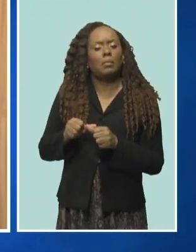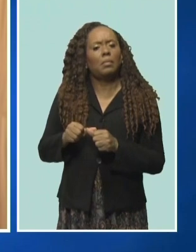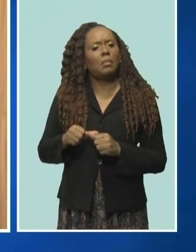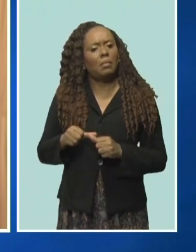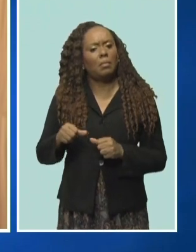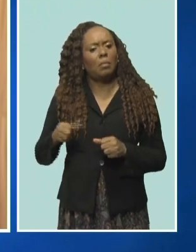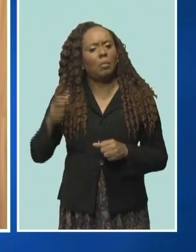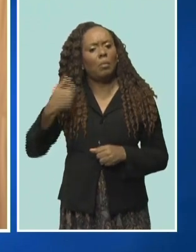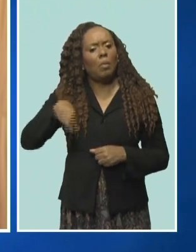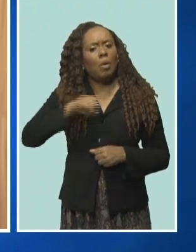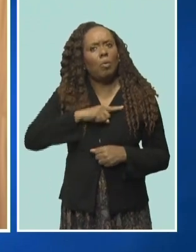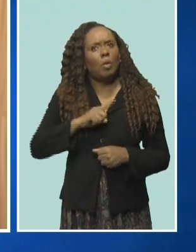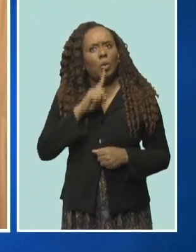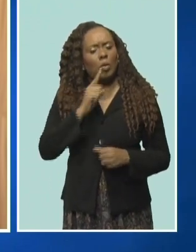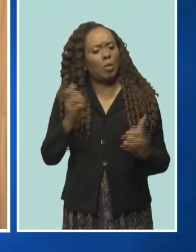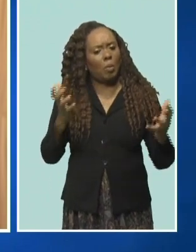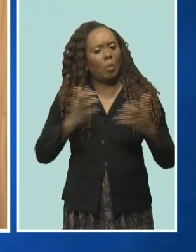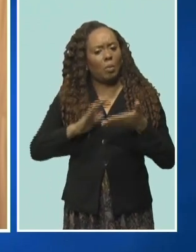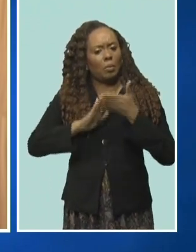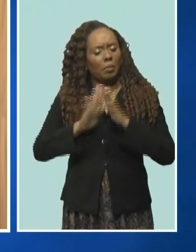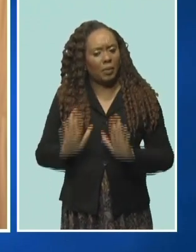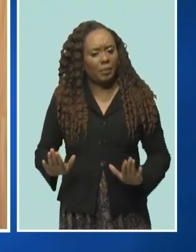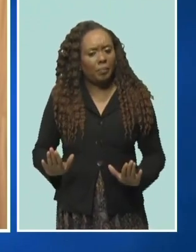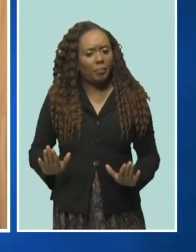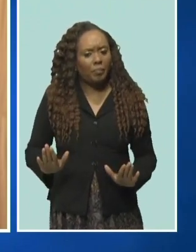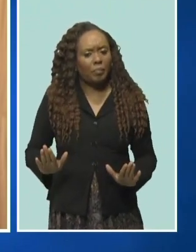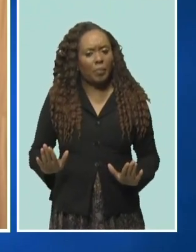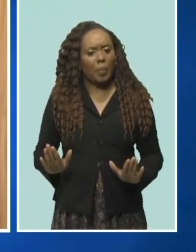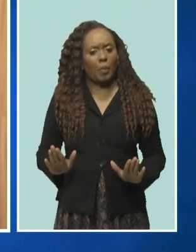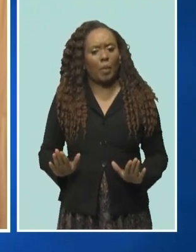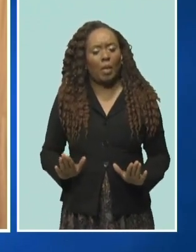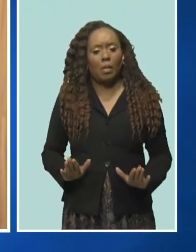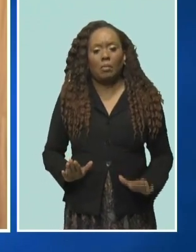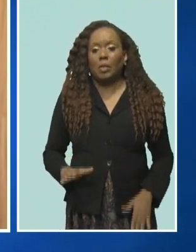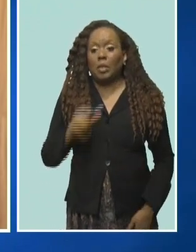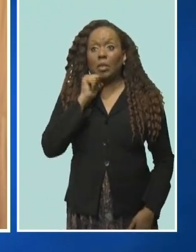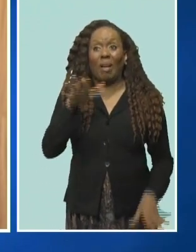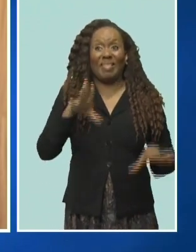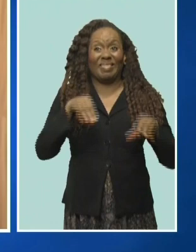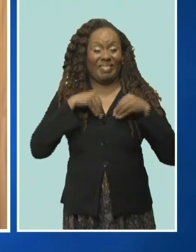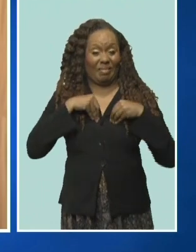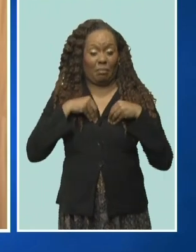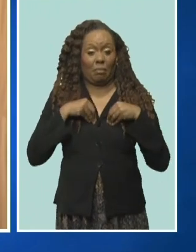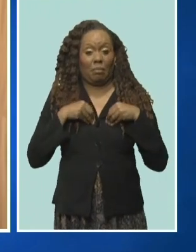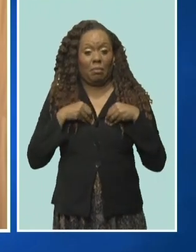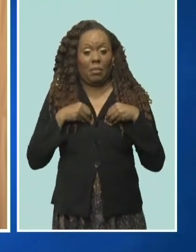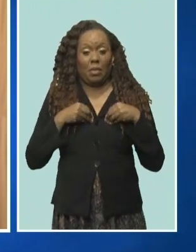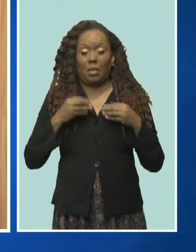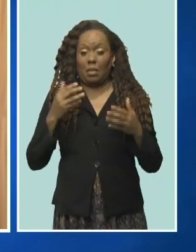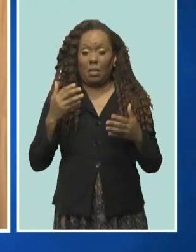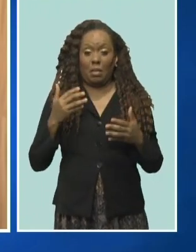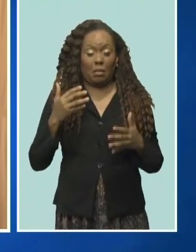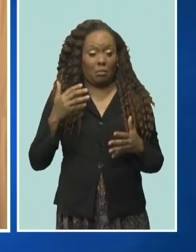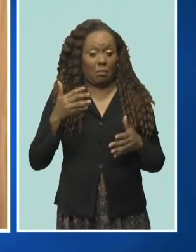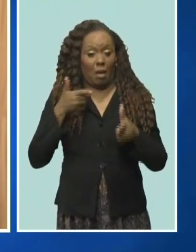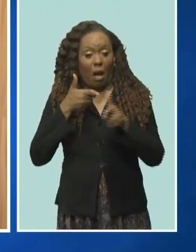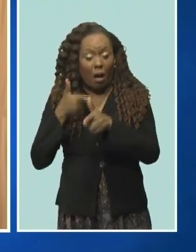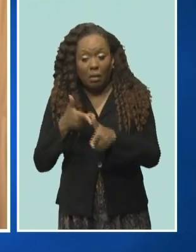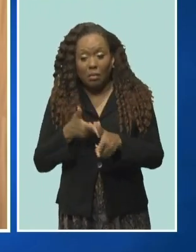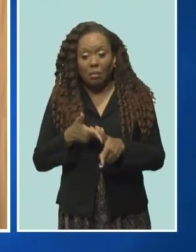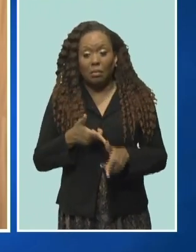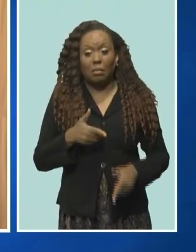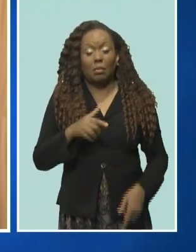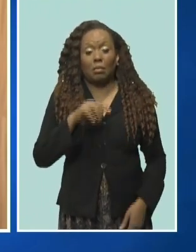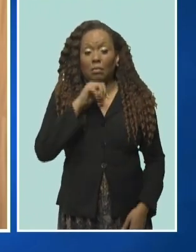peace. Zero tolerance for guns and drug abuse must not only be engaged and articulated by law